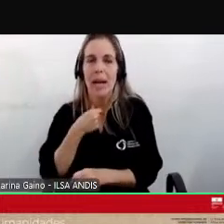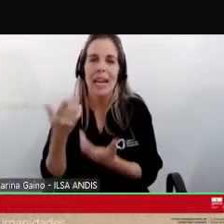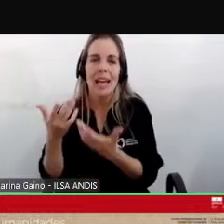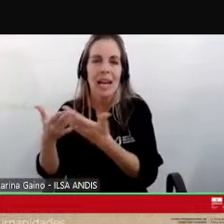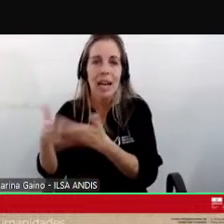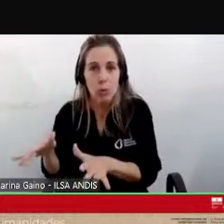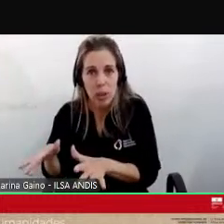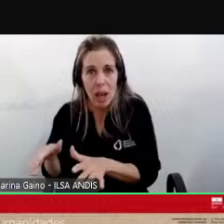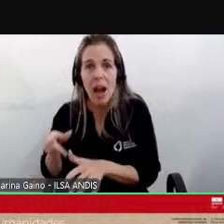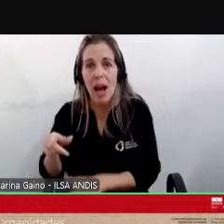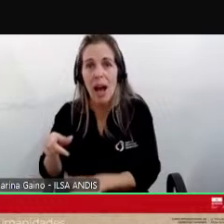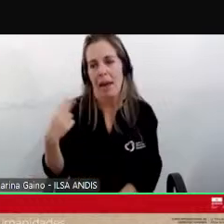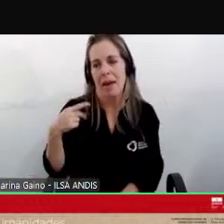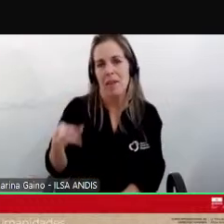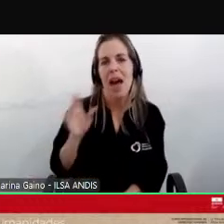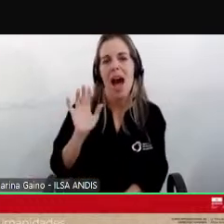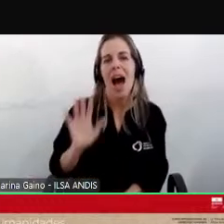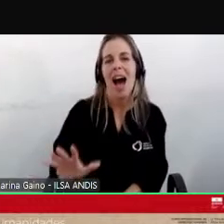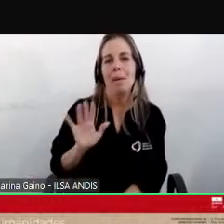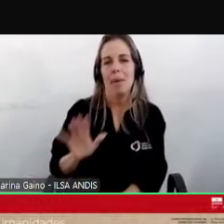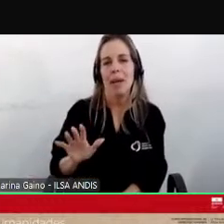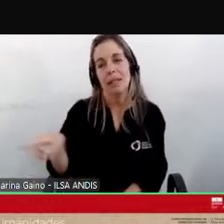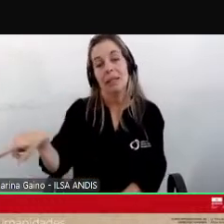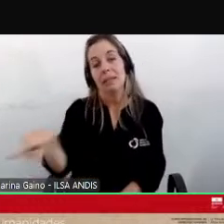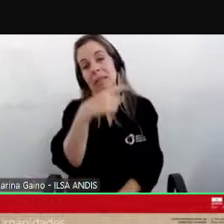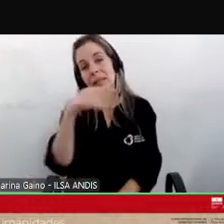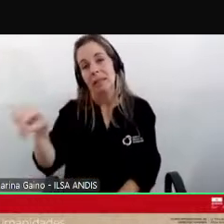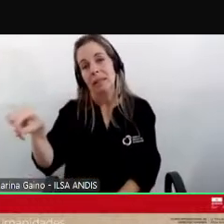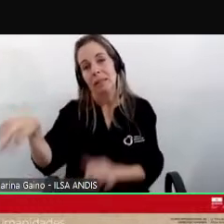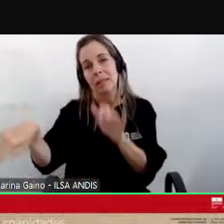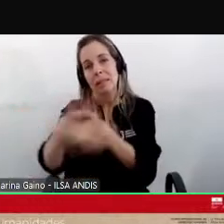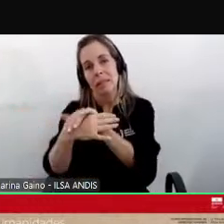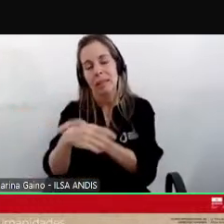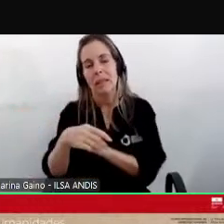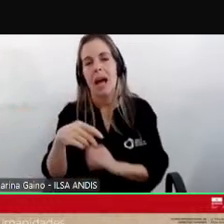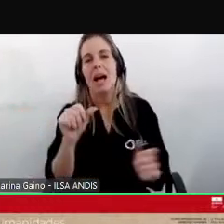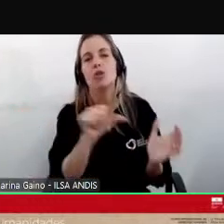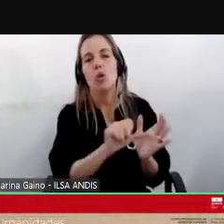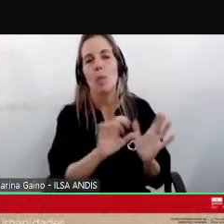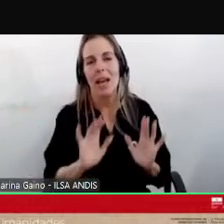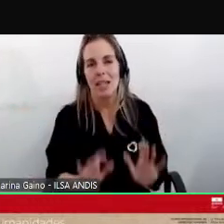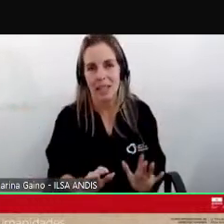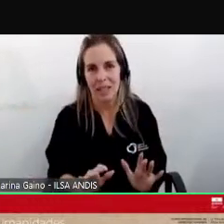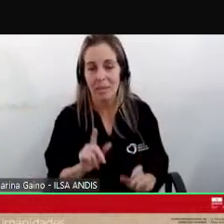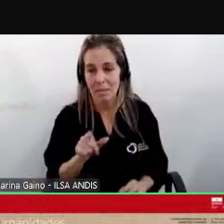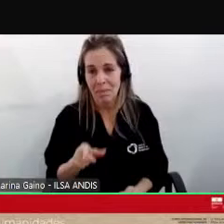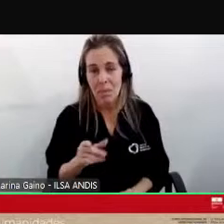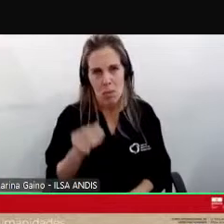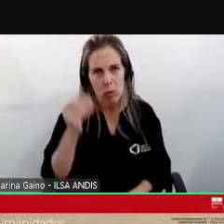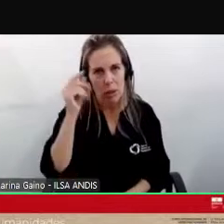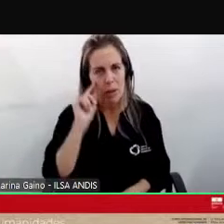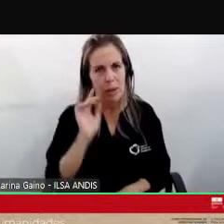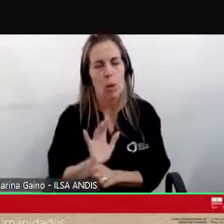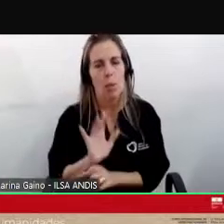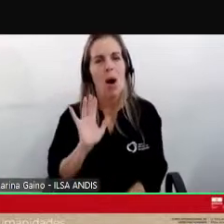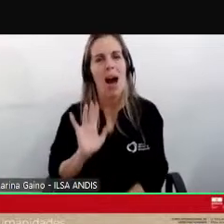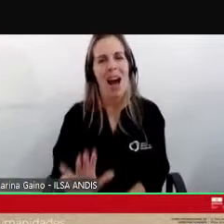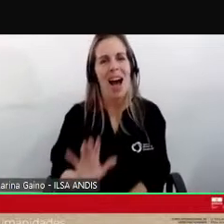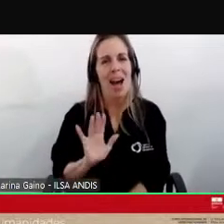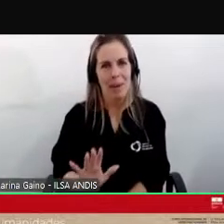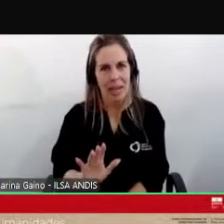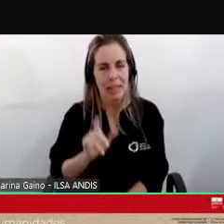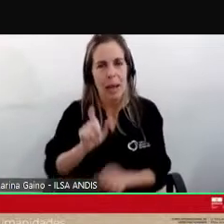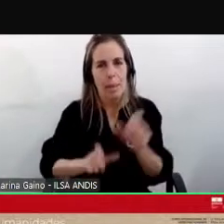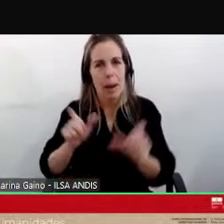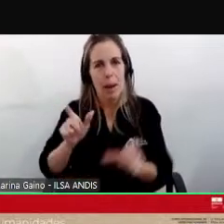So that is frequently used as a threat for workers not leaving their jobs. Or we've seen cases in which employers actually